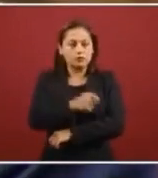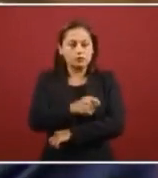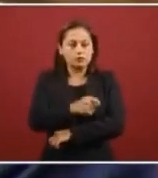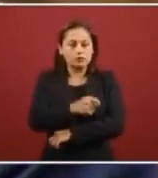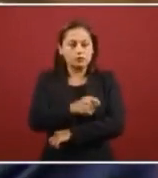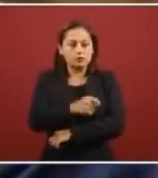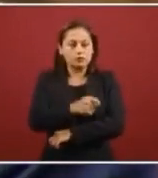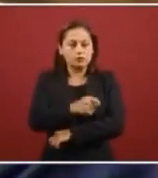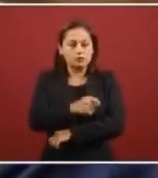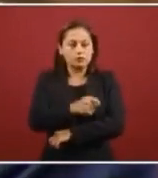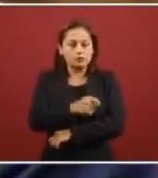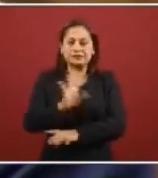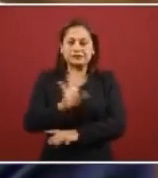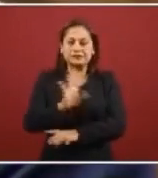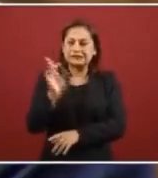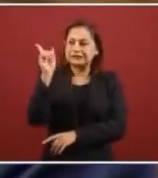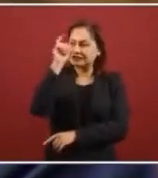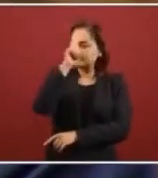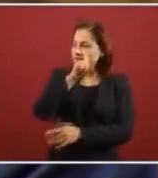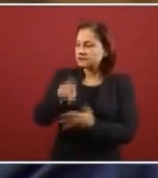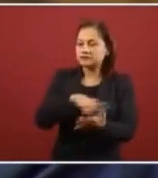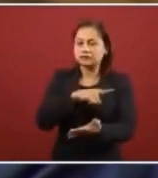but fortunately